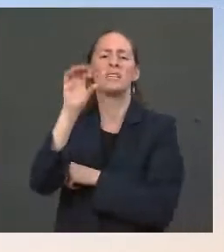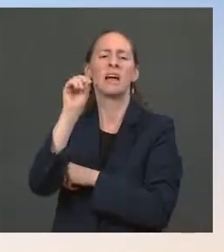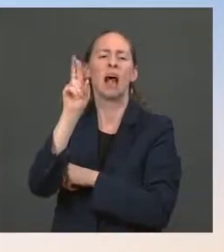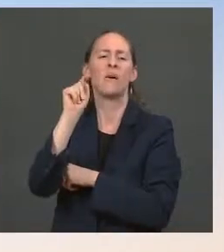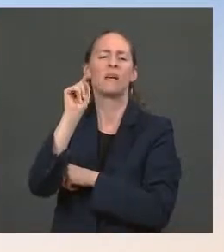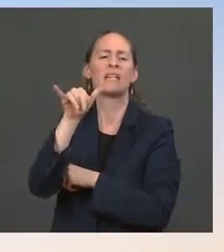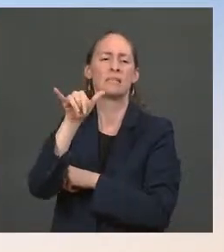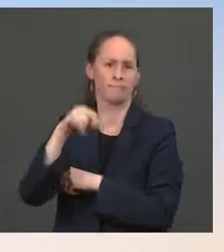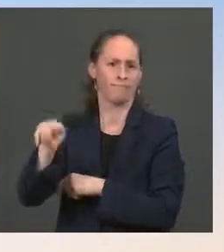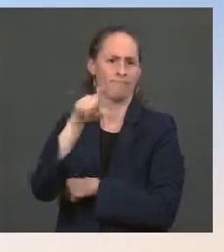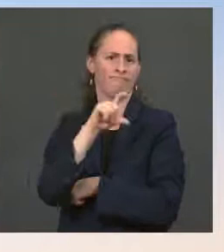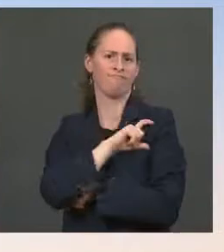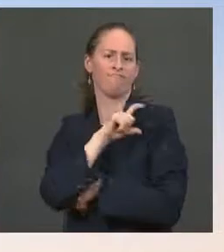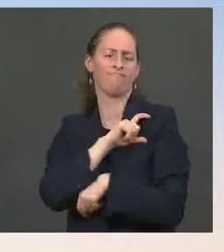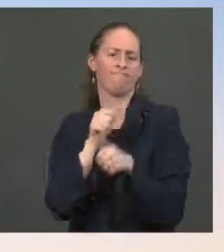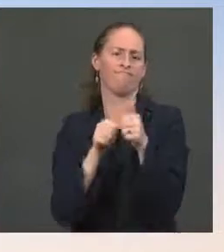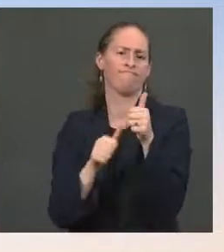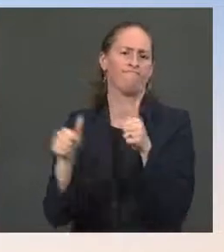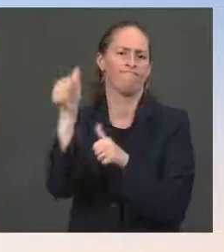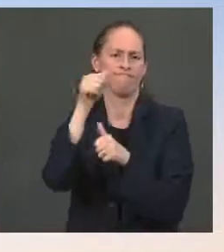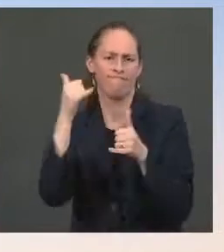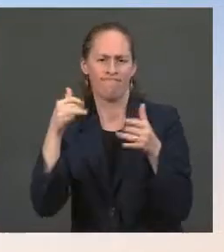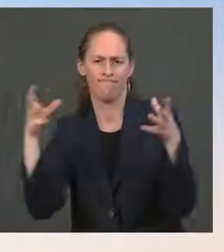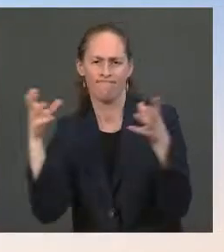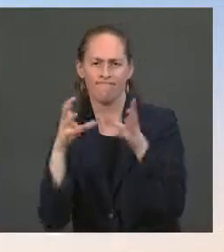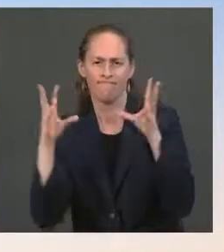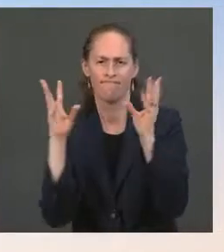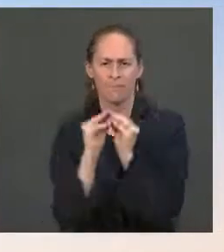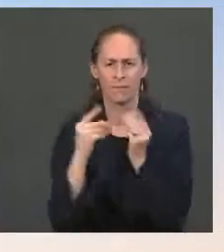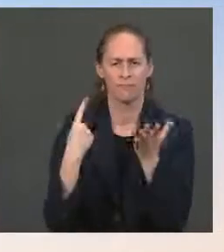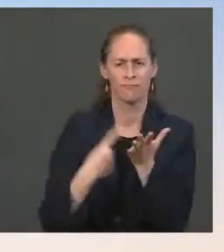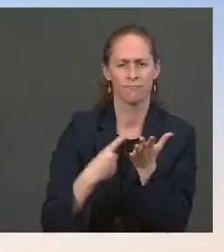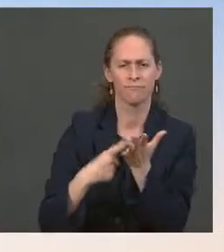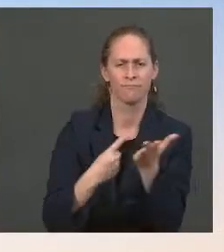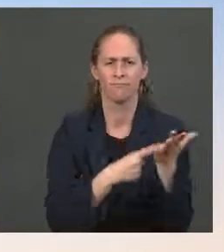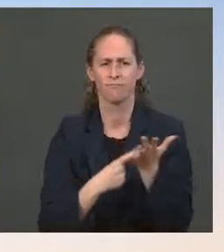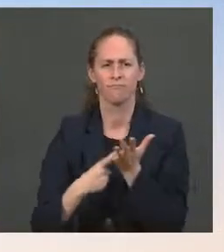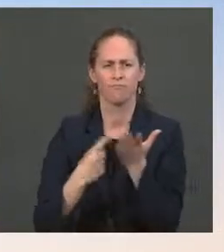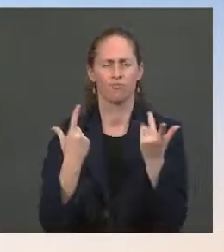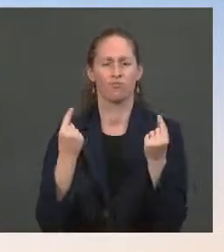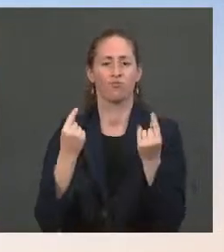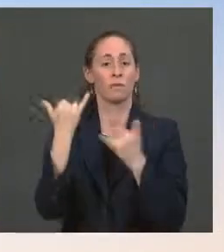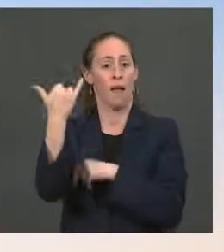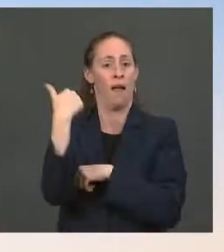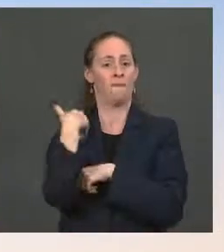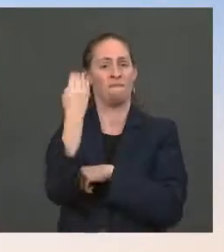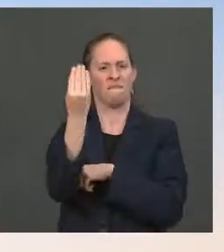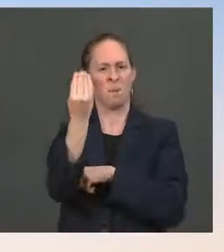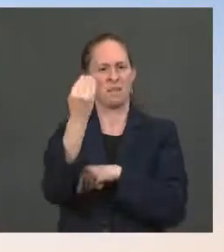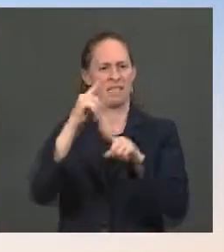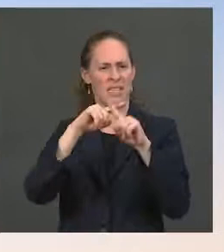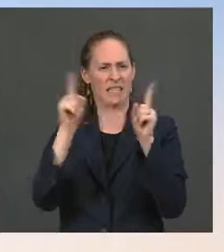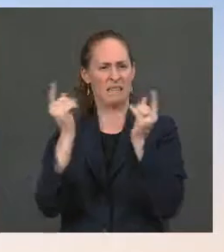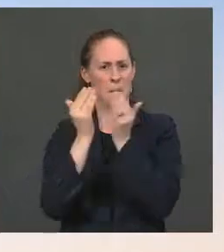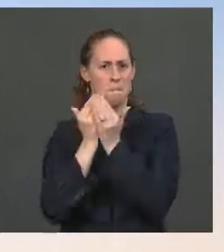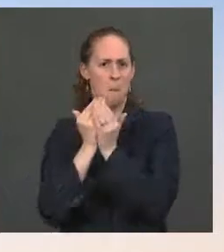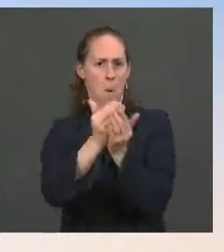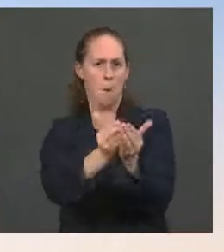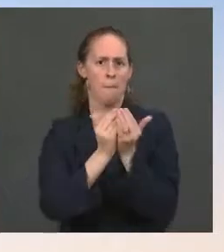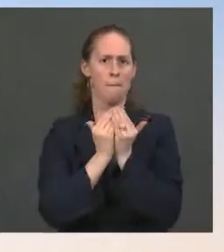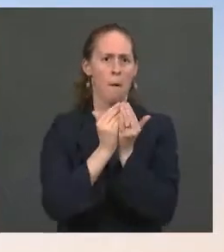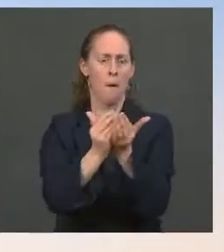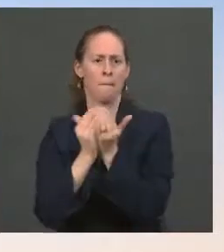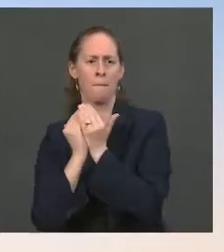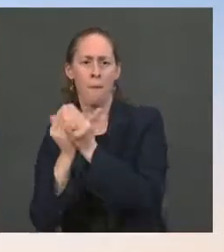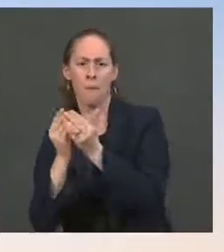so far 14 boats have been conducting oil recovery operations since Sunday afternoon. 4 aircraft were dispatched for